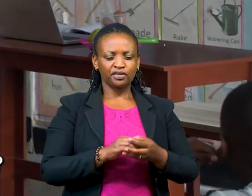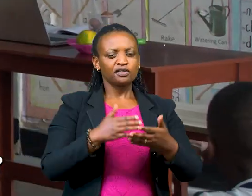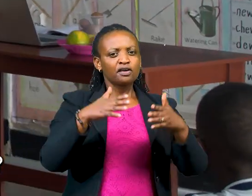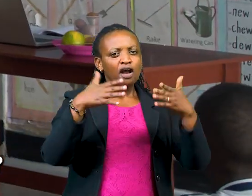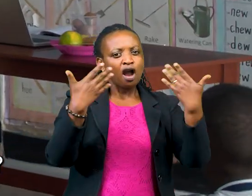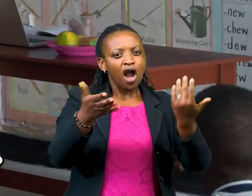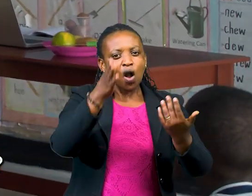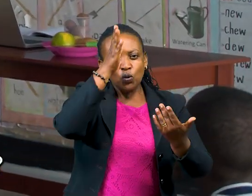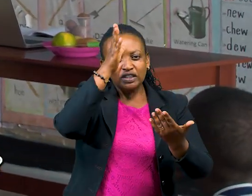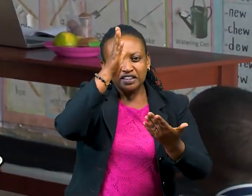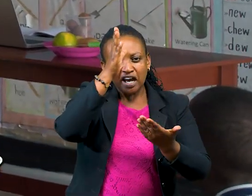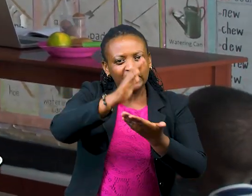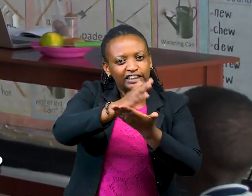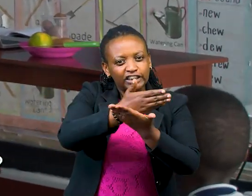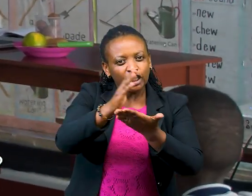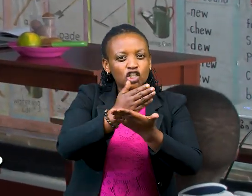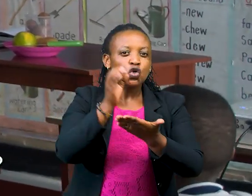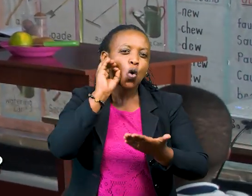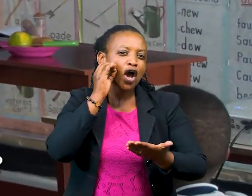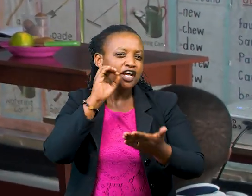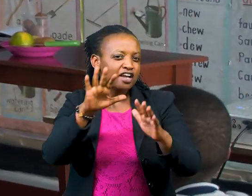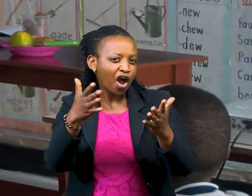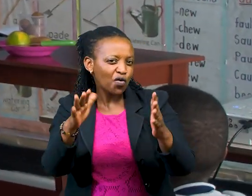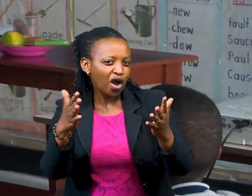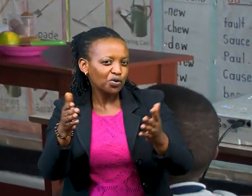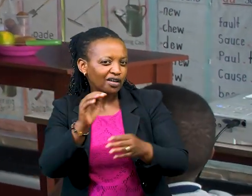How did the dad share an orange?